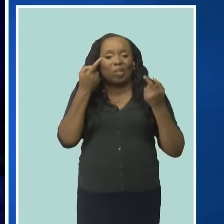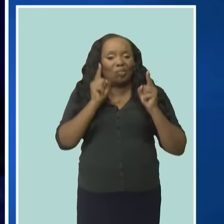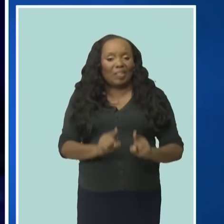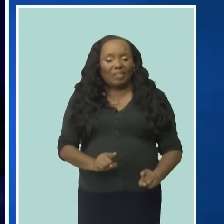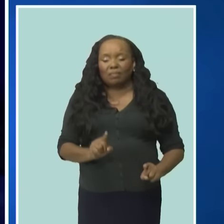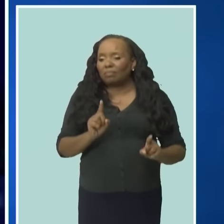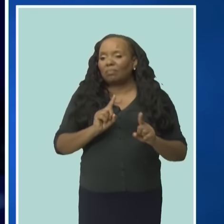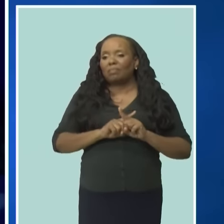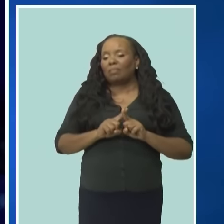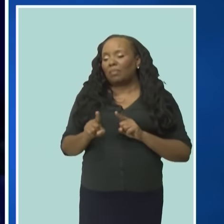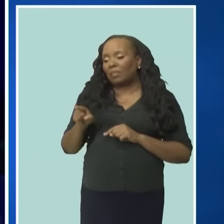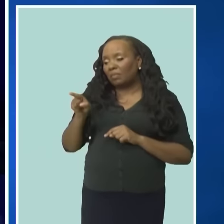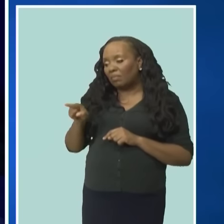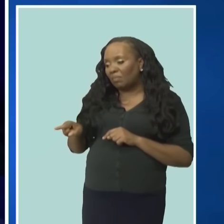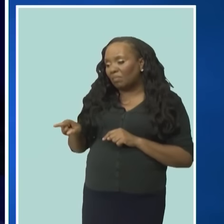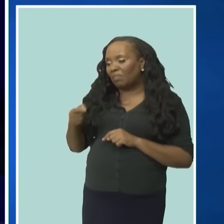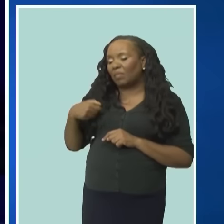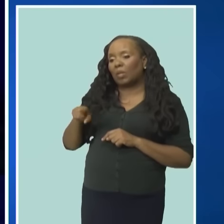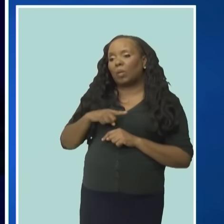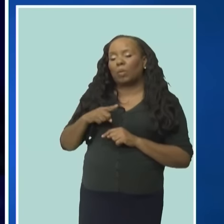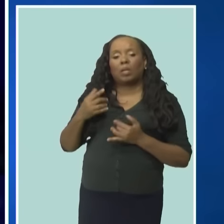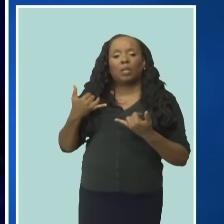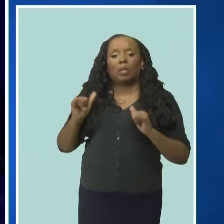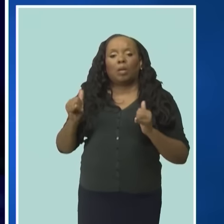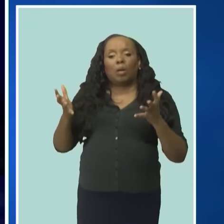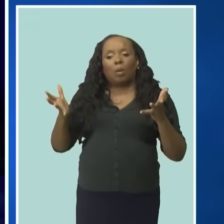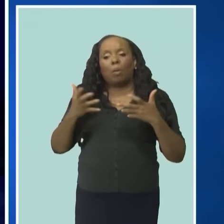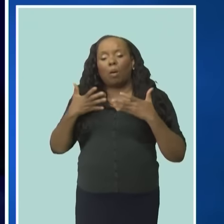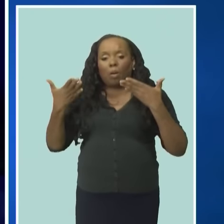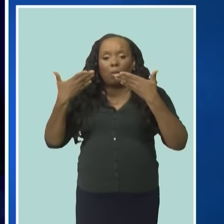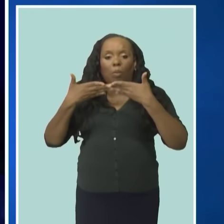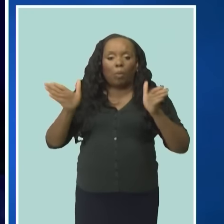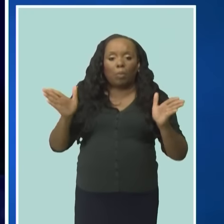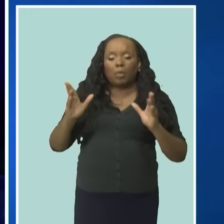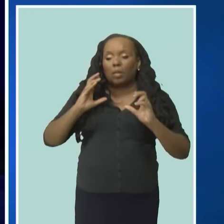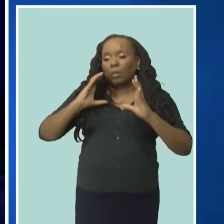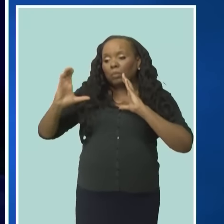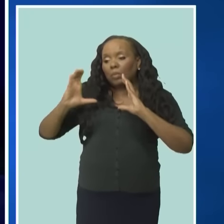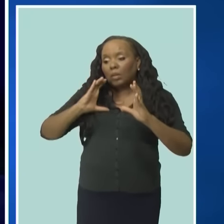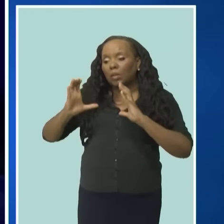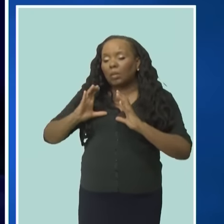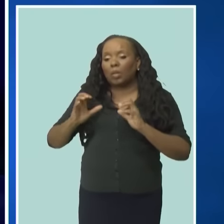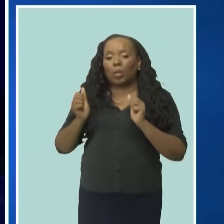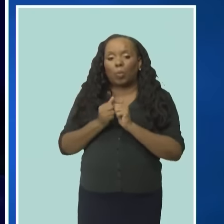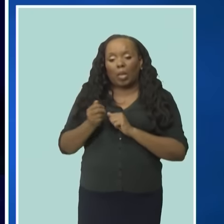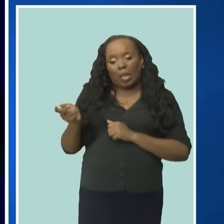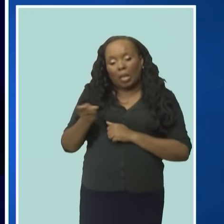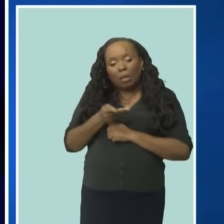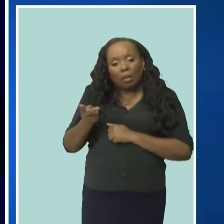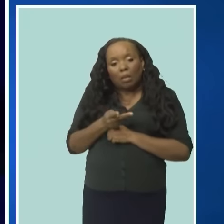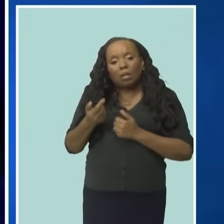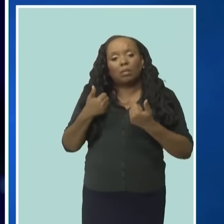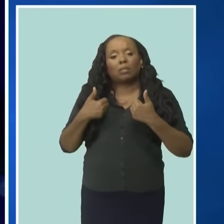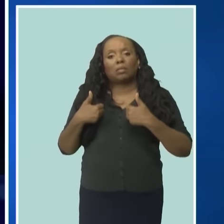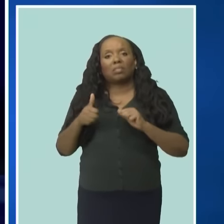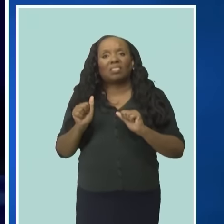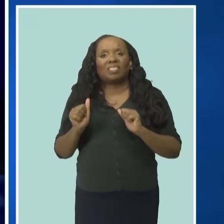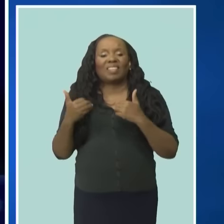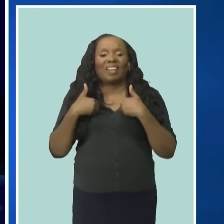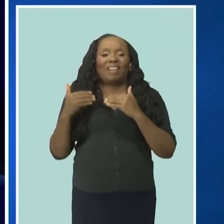committed towards maintaining open lines of communication and to continuing efforts toward a fair